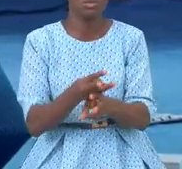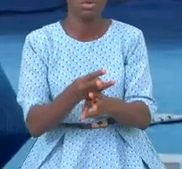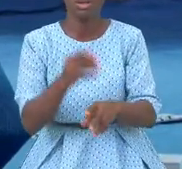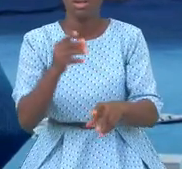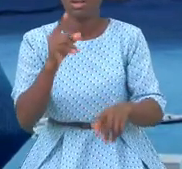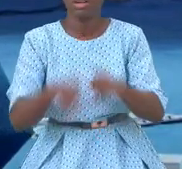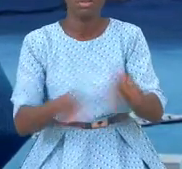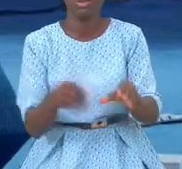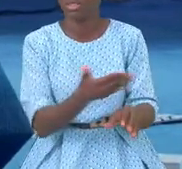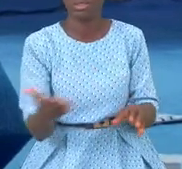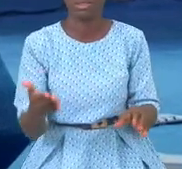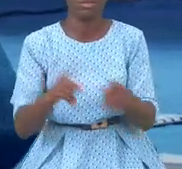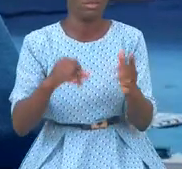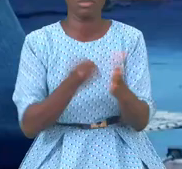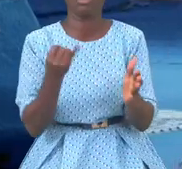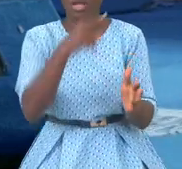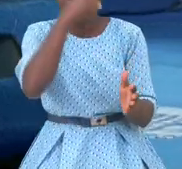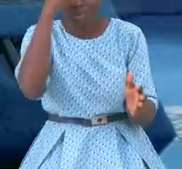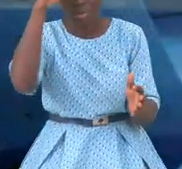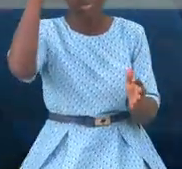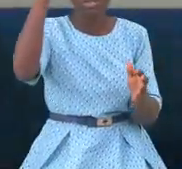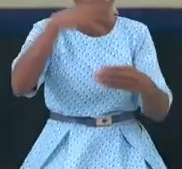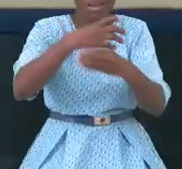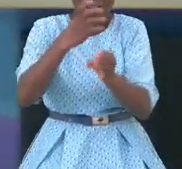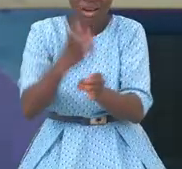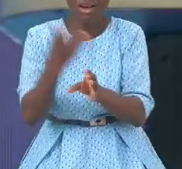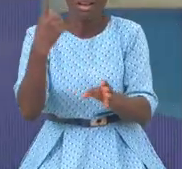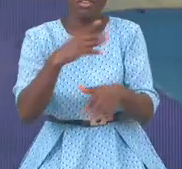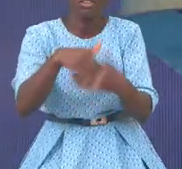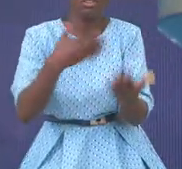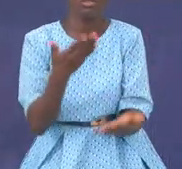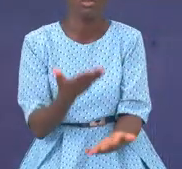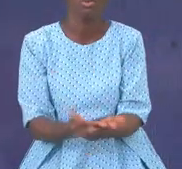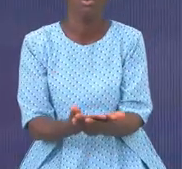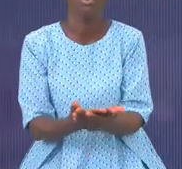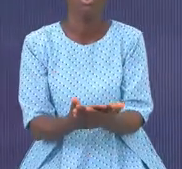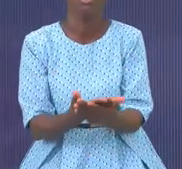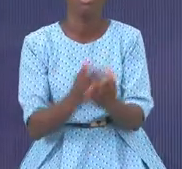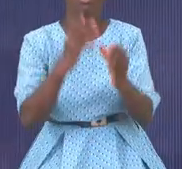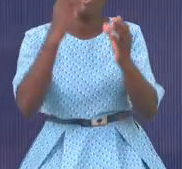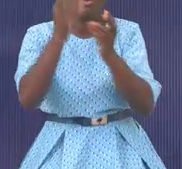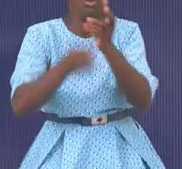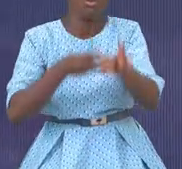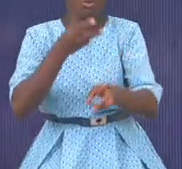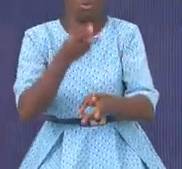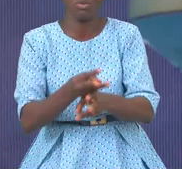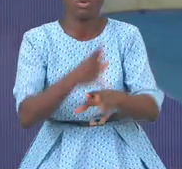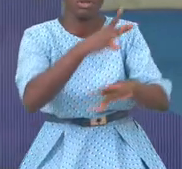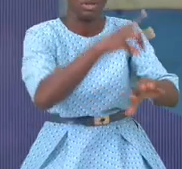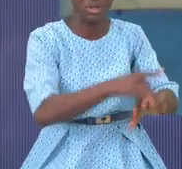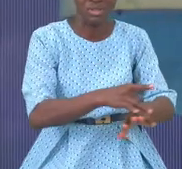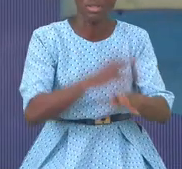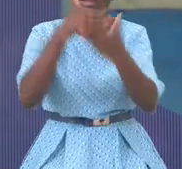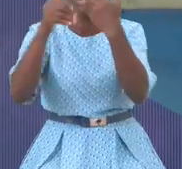universe. A person that created the universe, a piece of stone is nothing to him. And because of that,